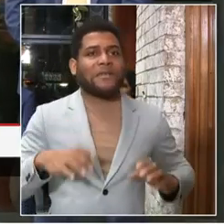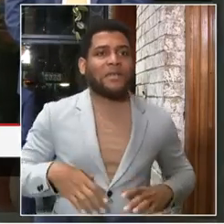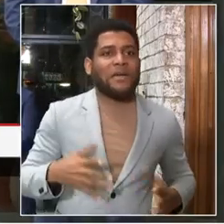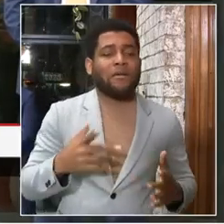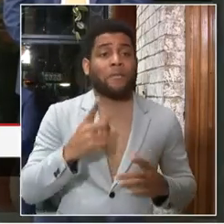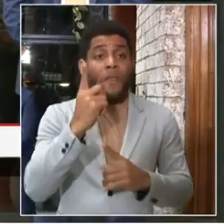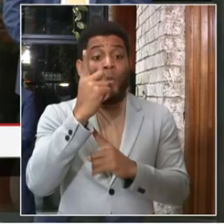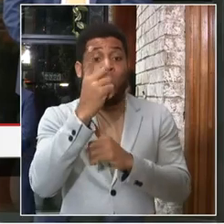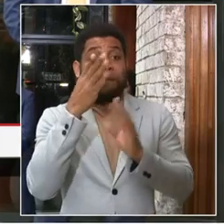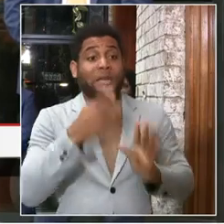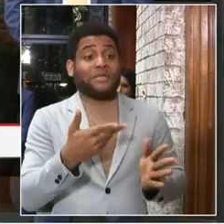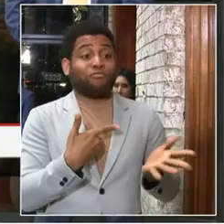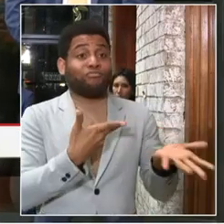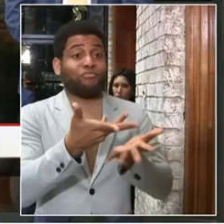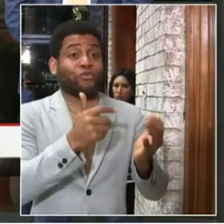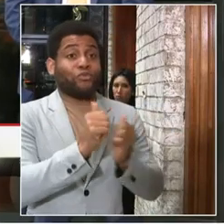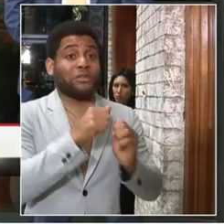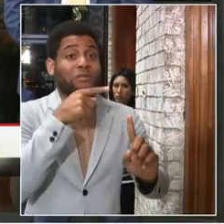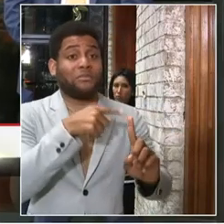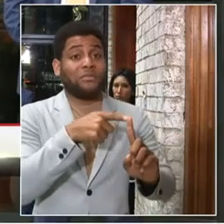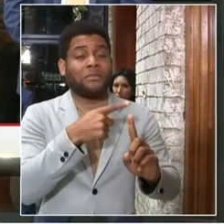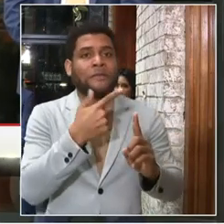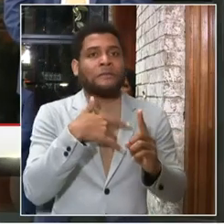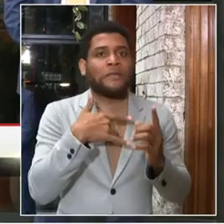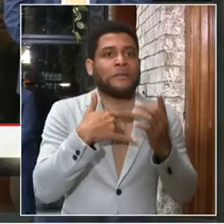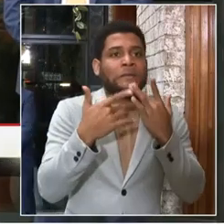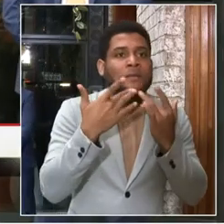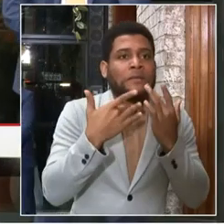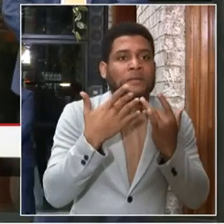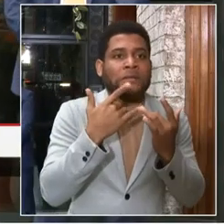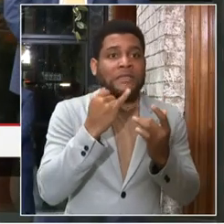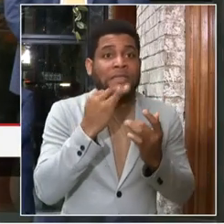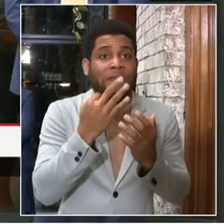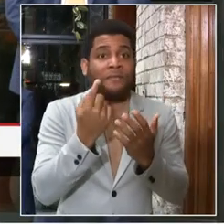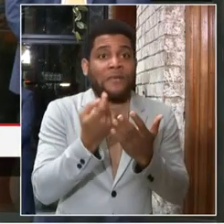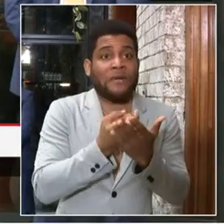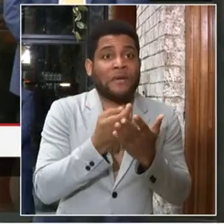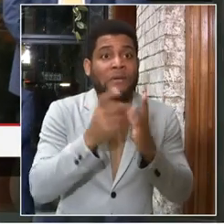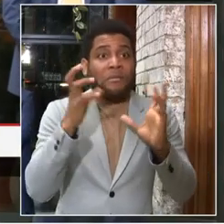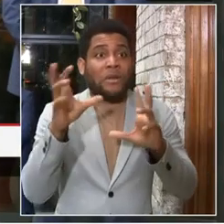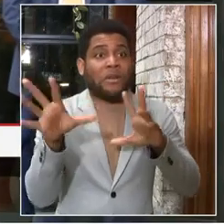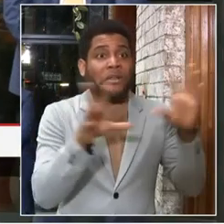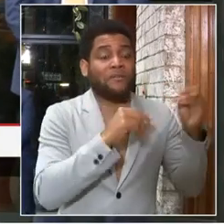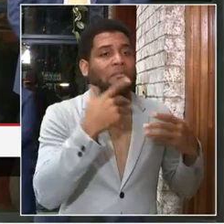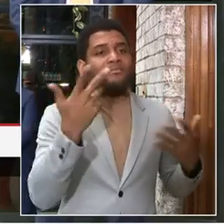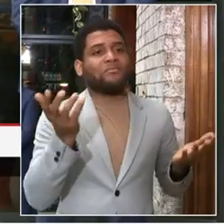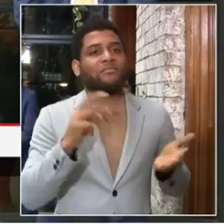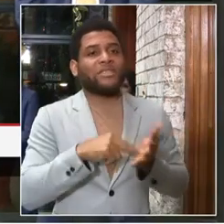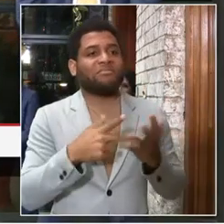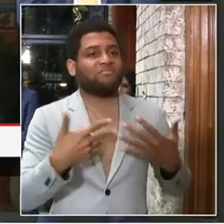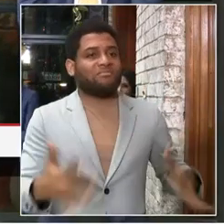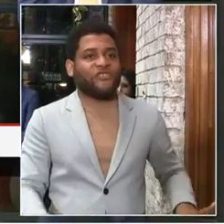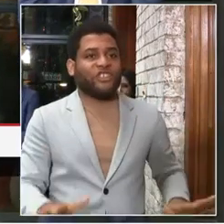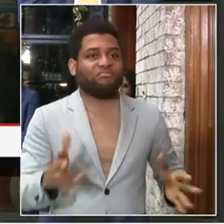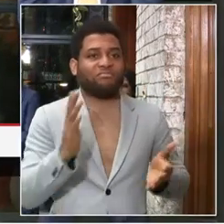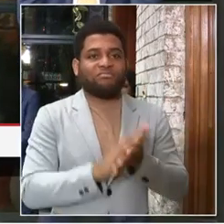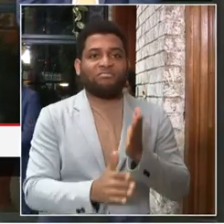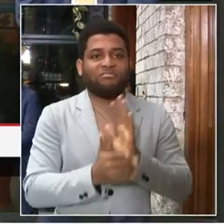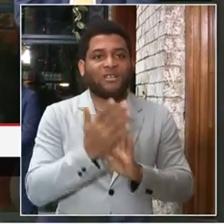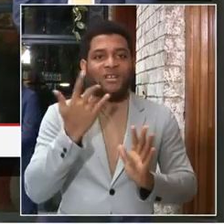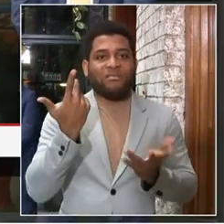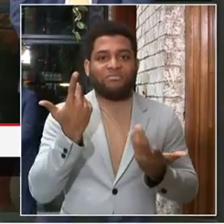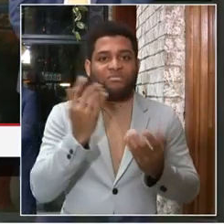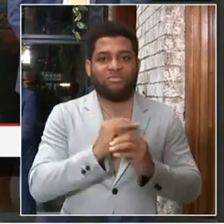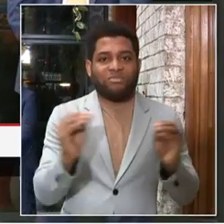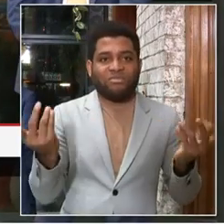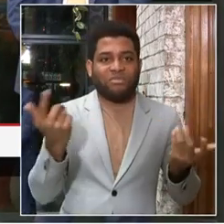said we're already on life support. This would pull the plug. Now, this is obviously a long-term vision. You're coming together